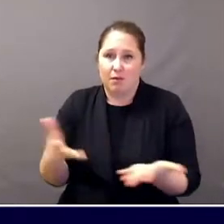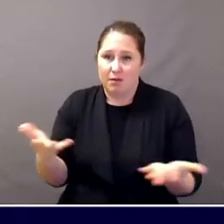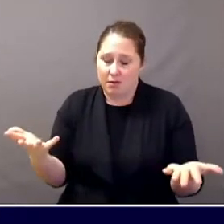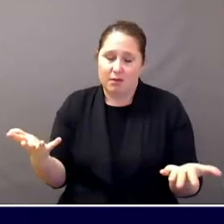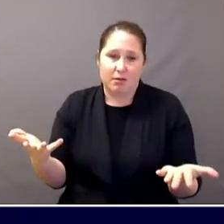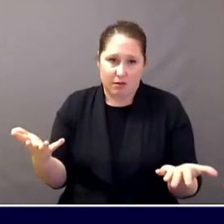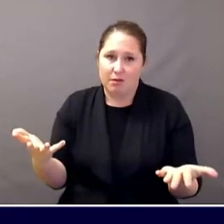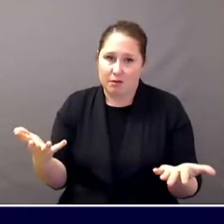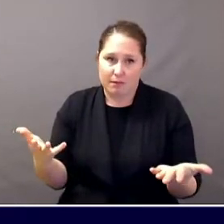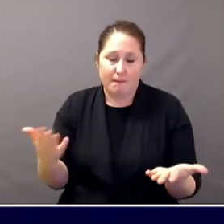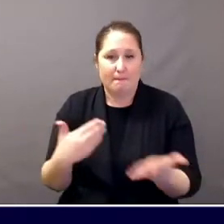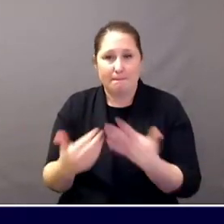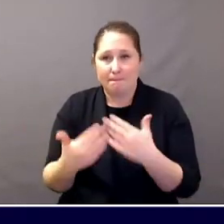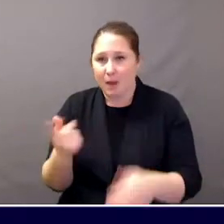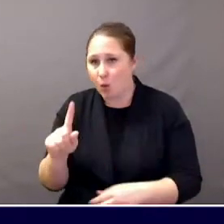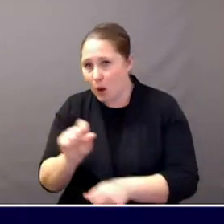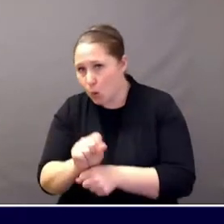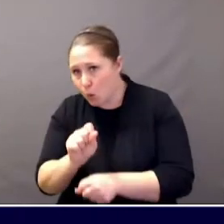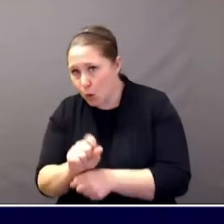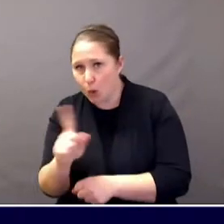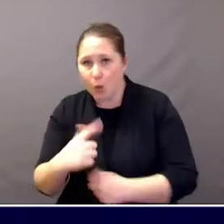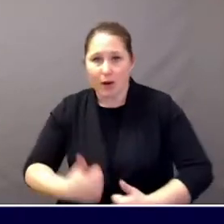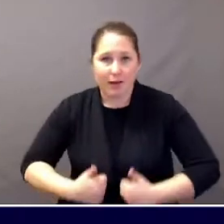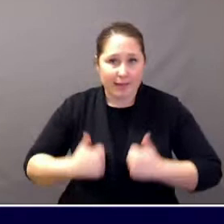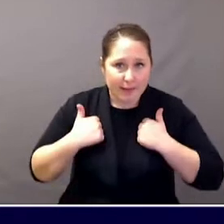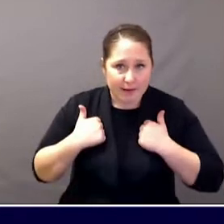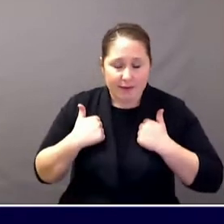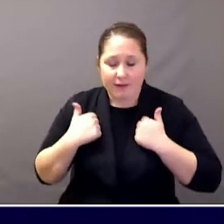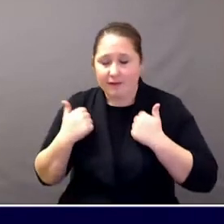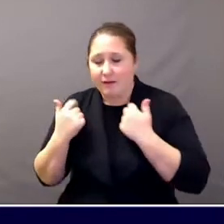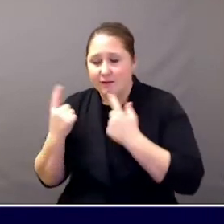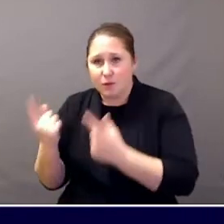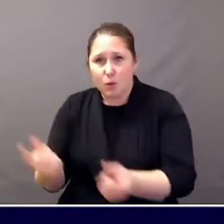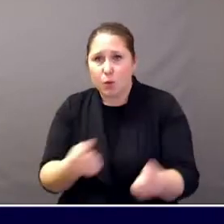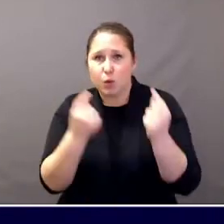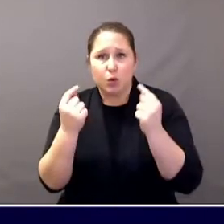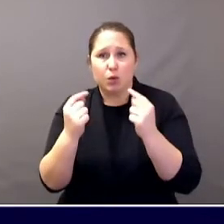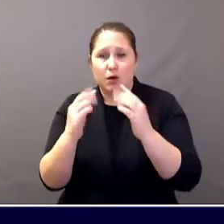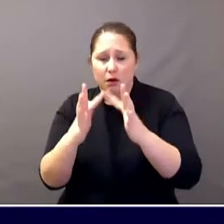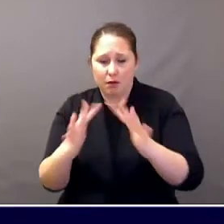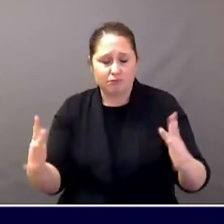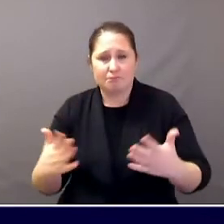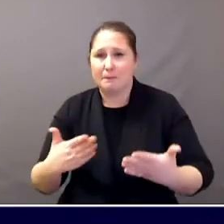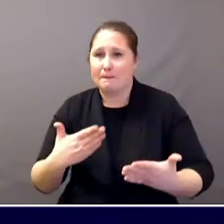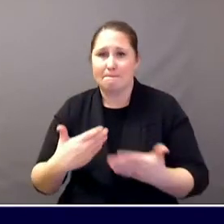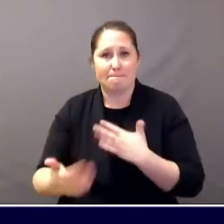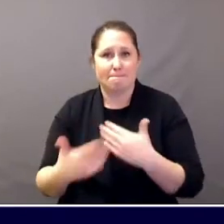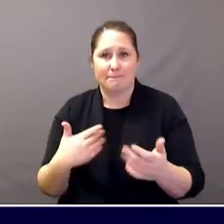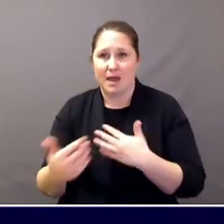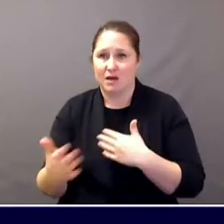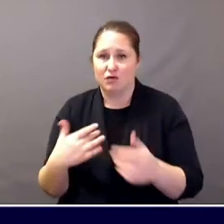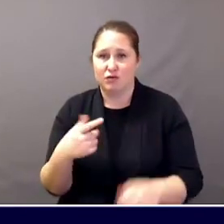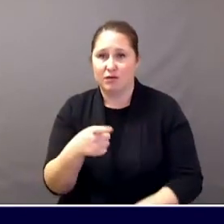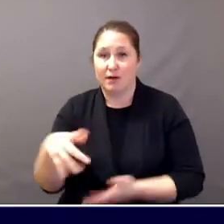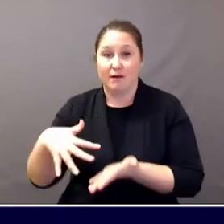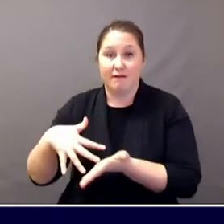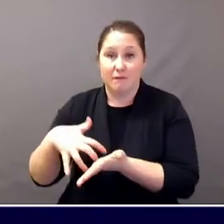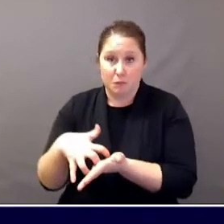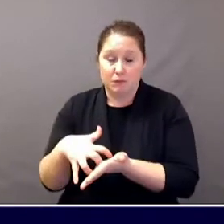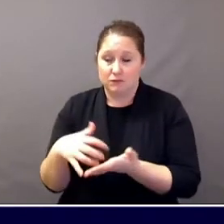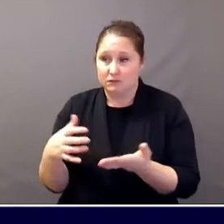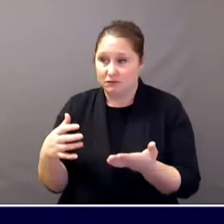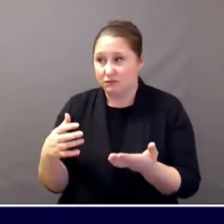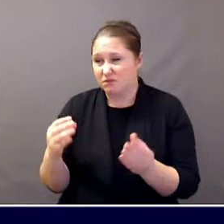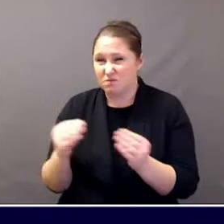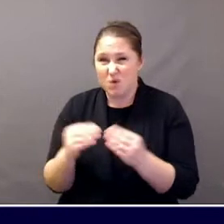their place of work is, where they live, what they do for pastime or for occupation. Those who are of a certain